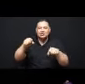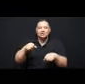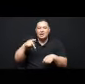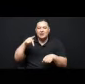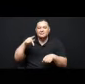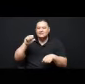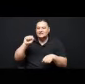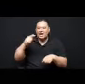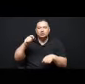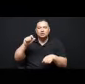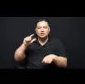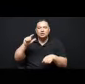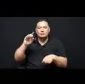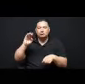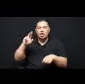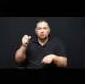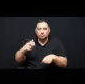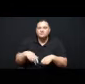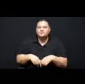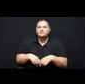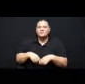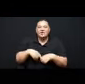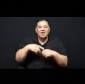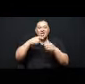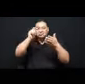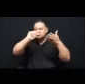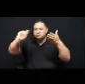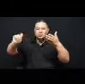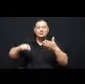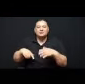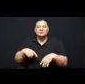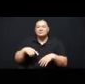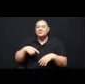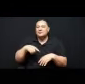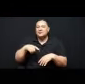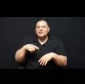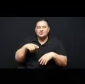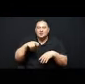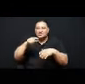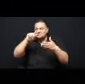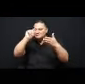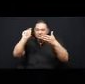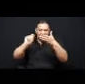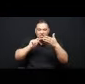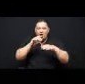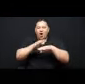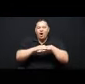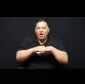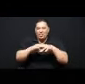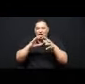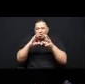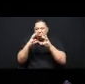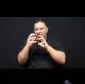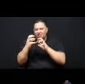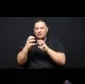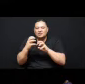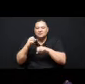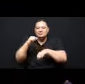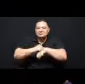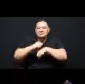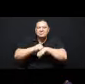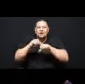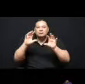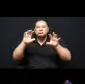and zigzag figures worked into the crumbling sandstone crags out by the hot springs. Do you